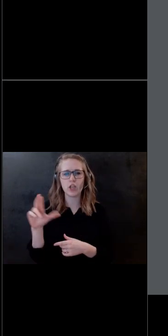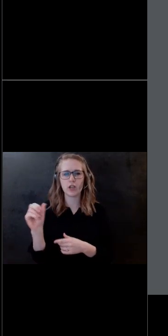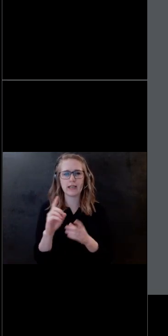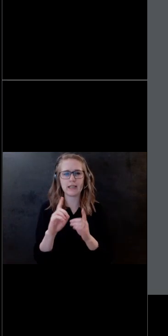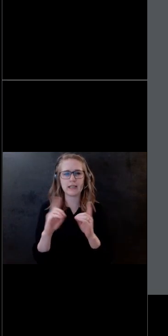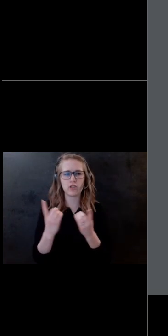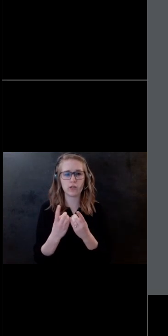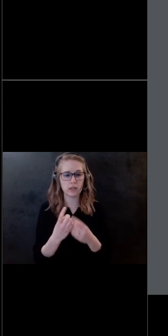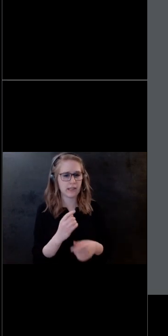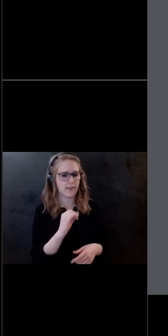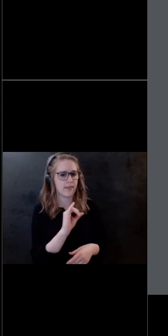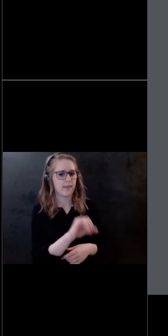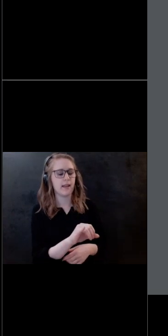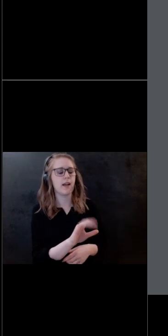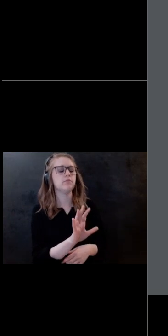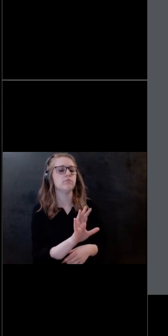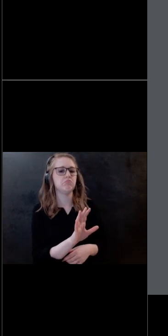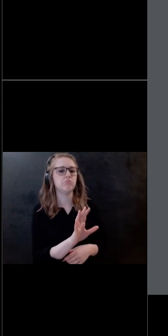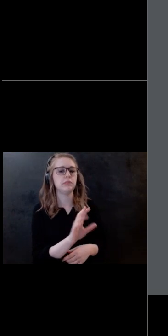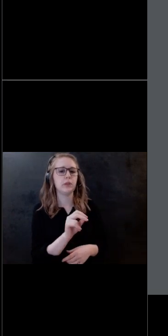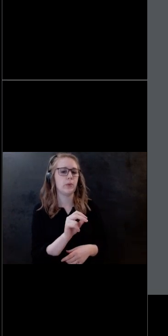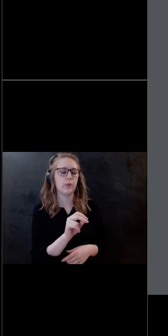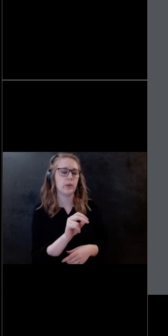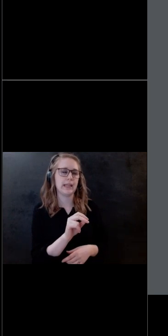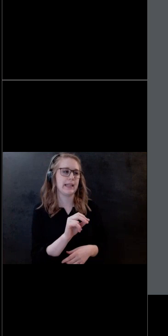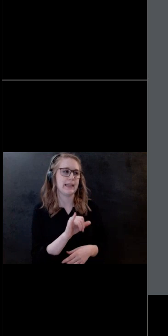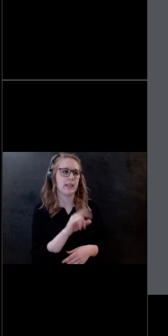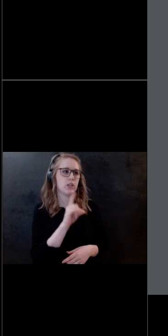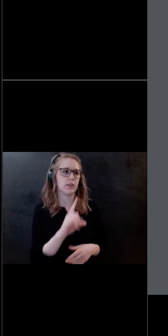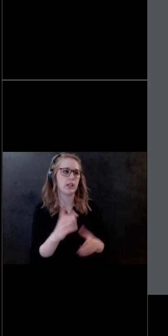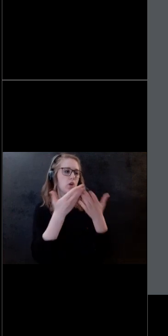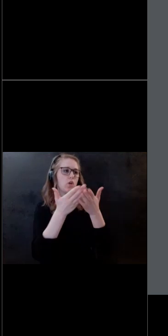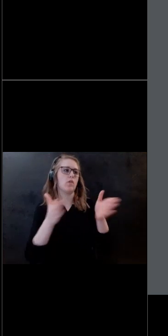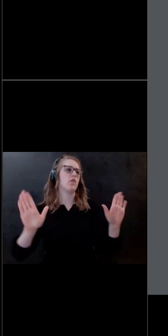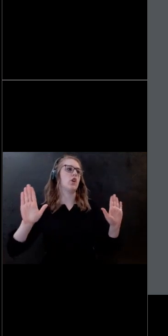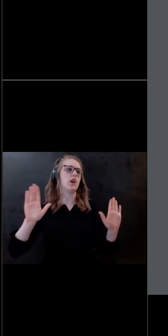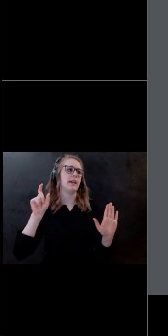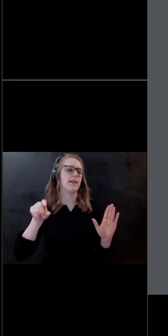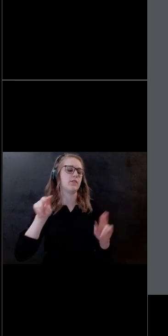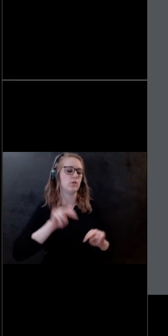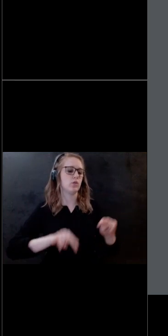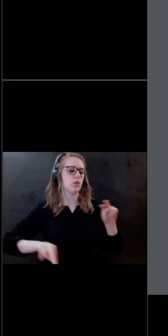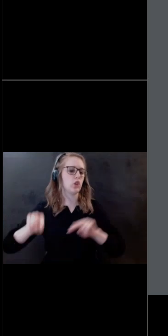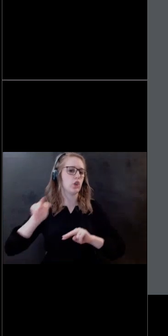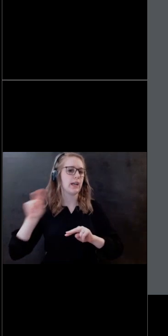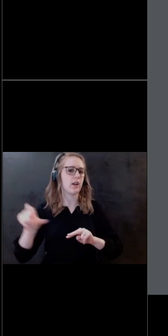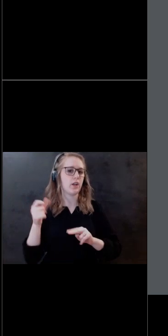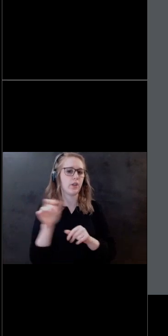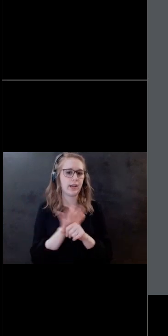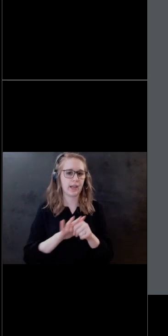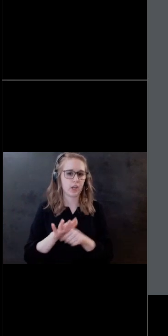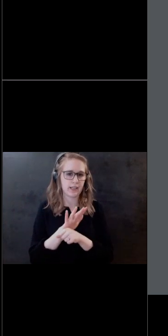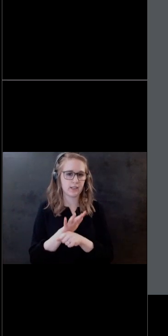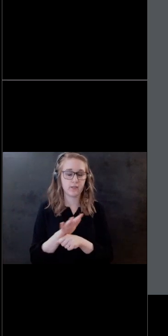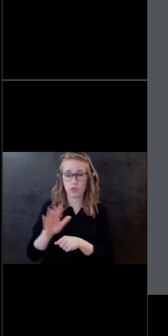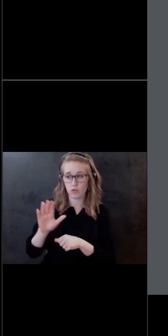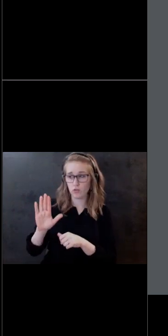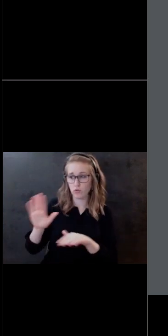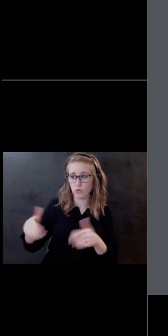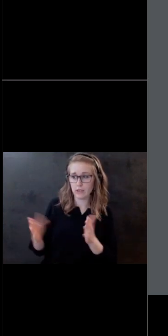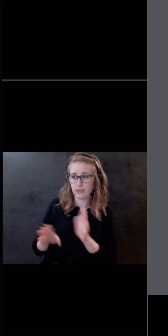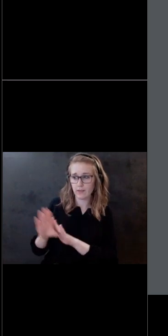That was just that was just an overall that they need to look at other areas that for redevelopment. You